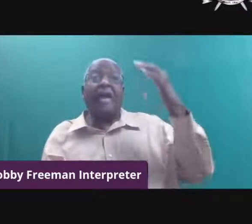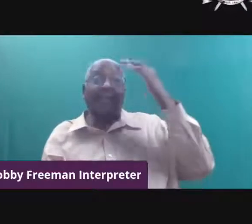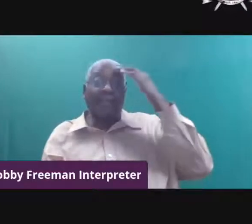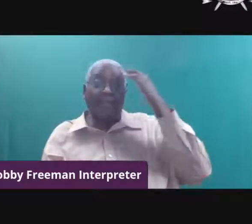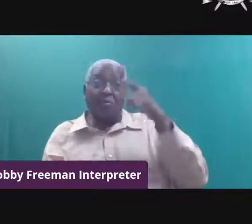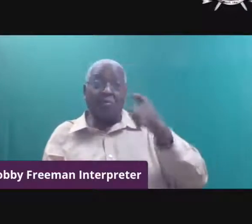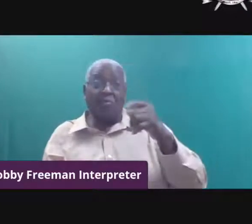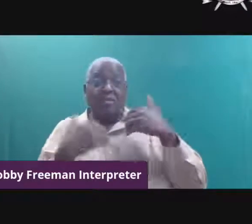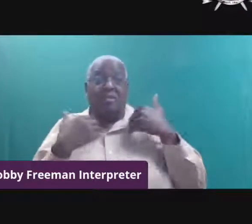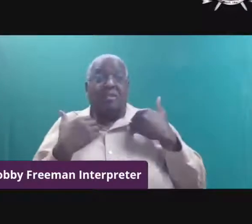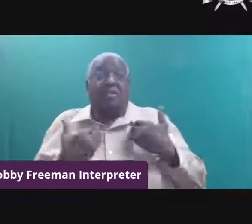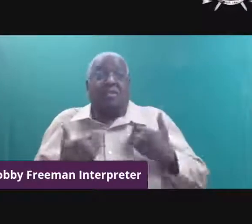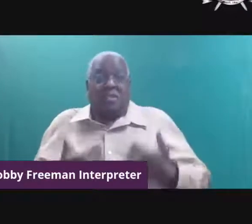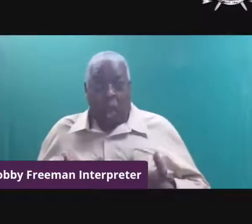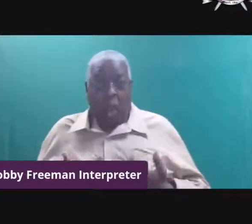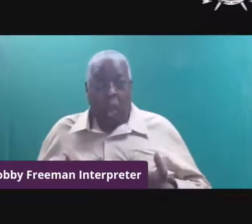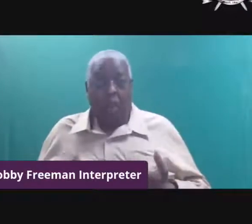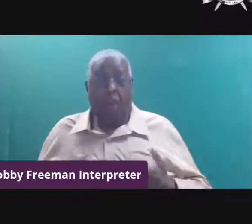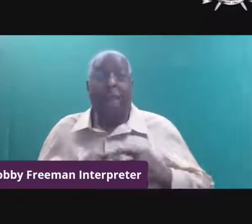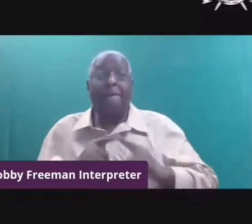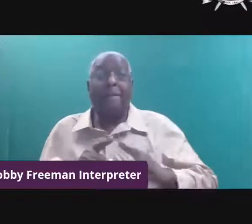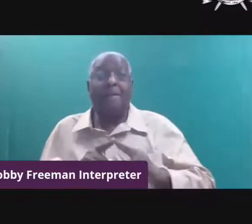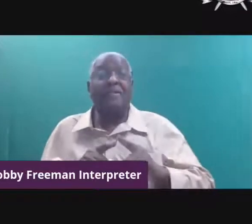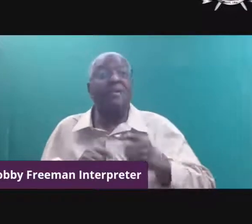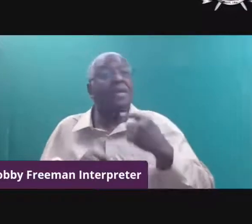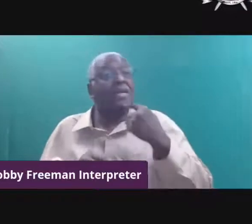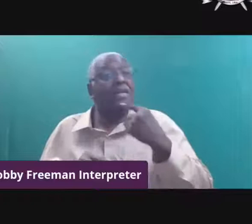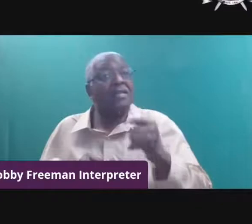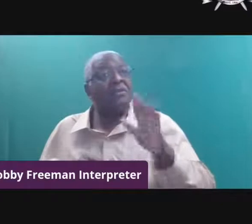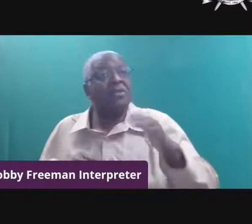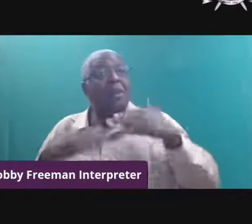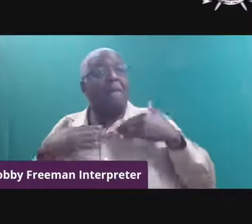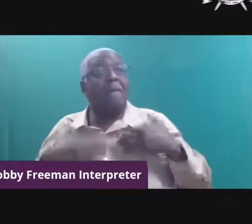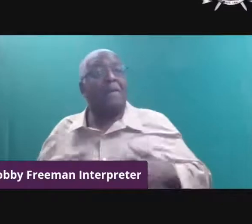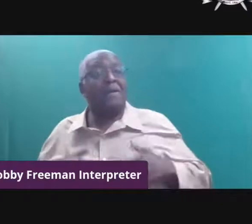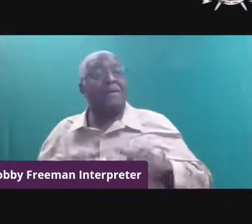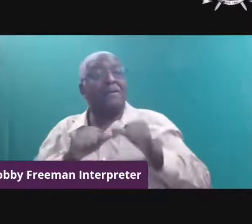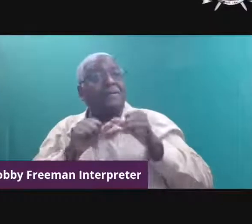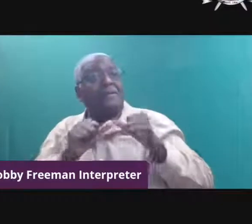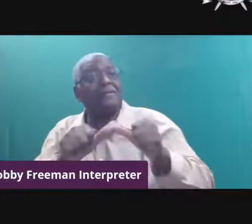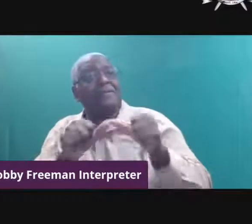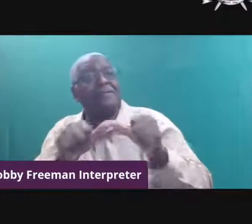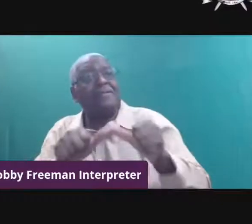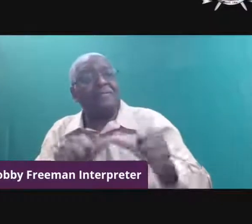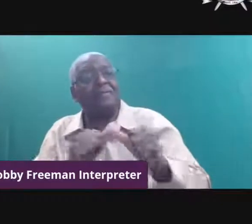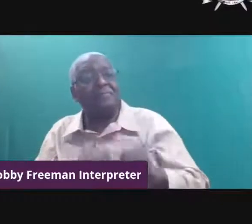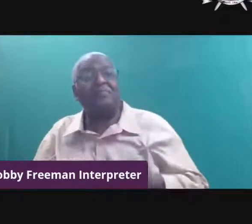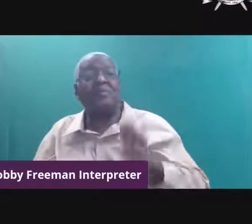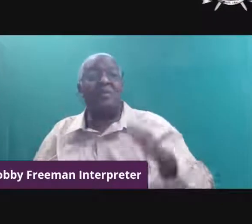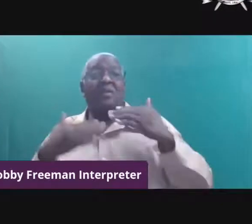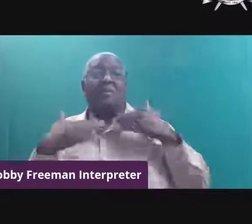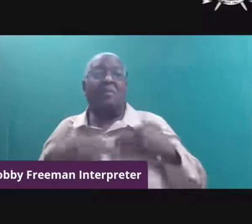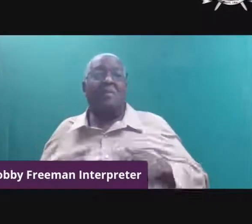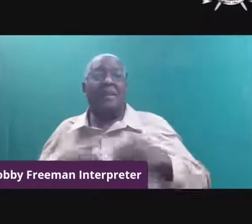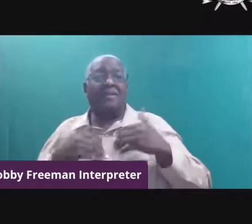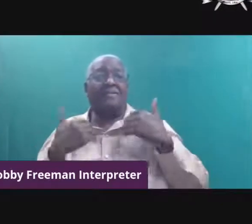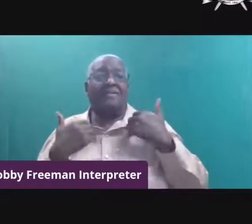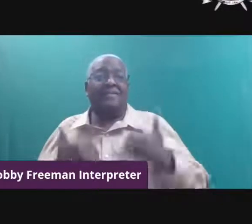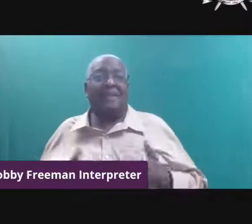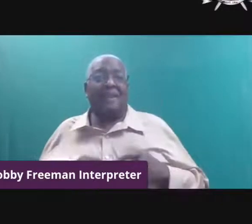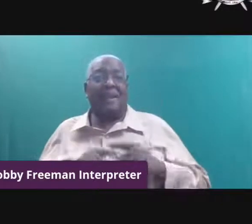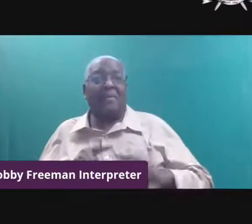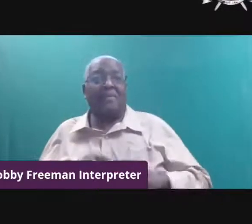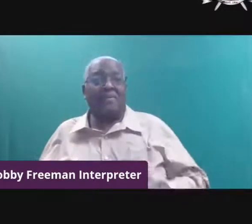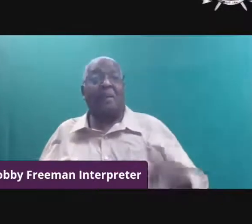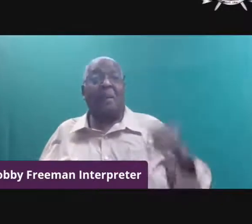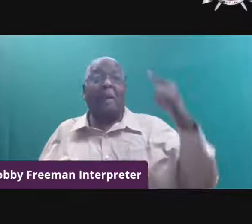but you must tell your body to keep moving. Your body is tired, but your mind